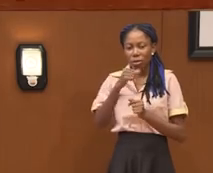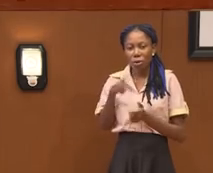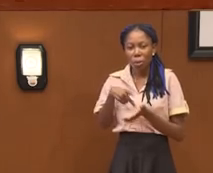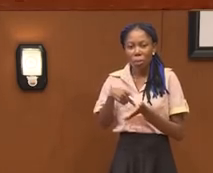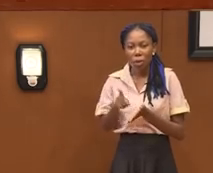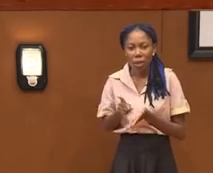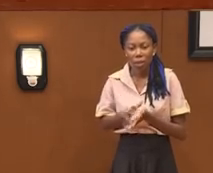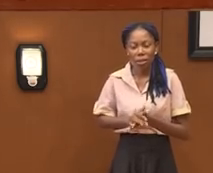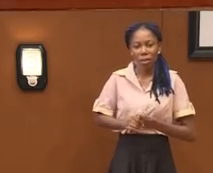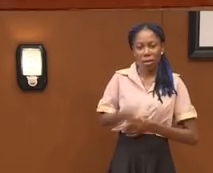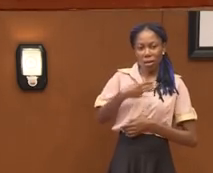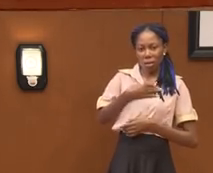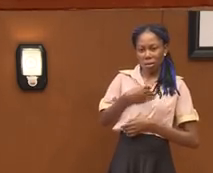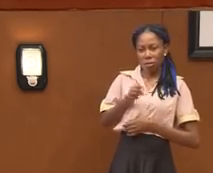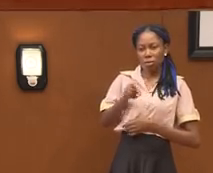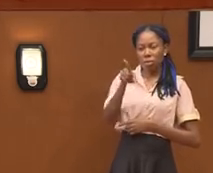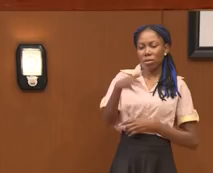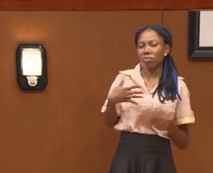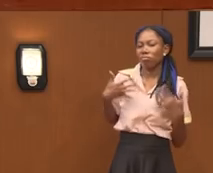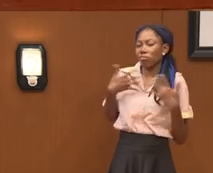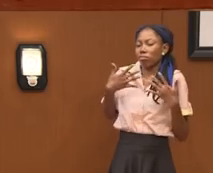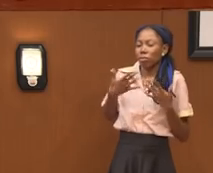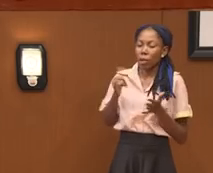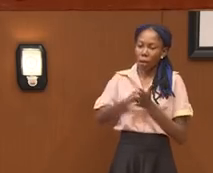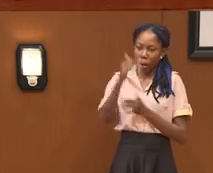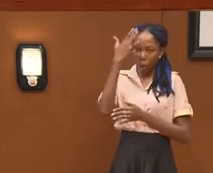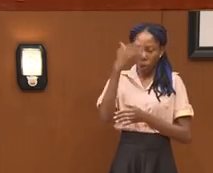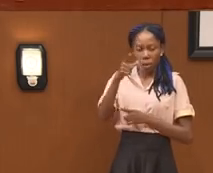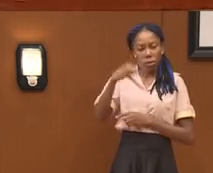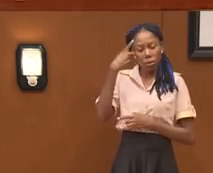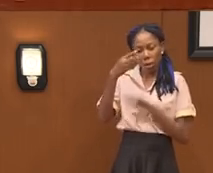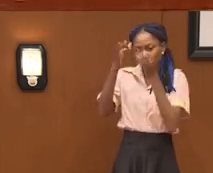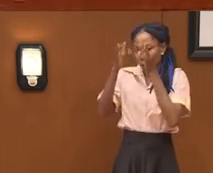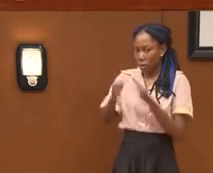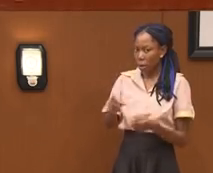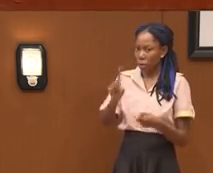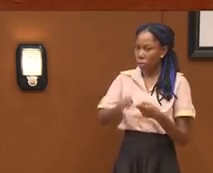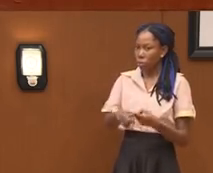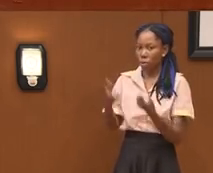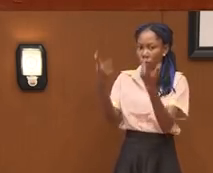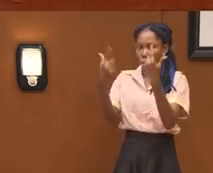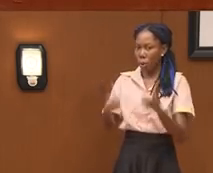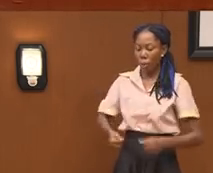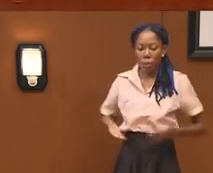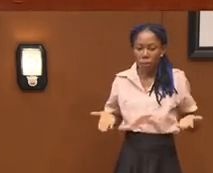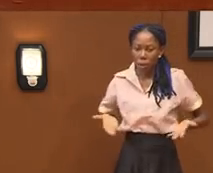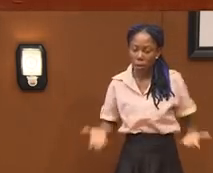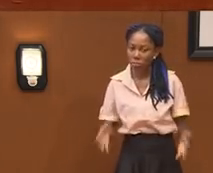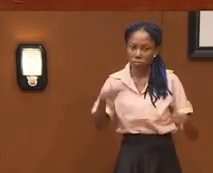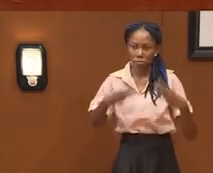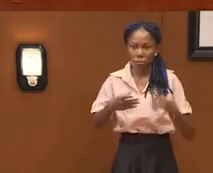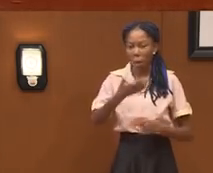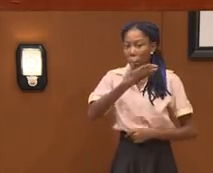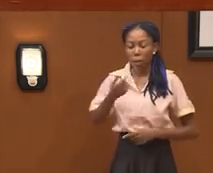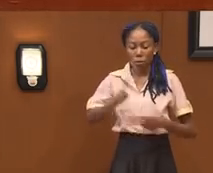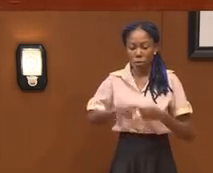in change. So that stuff made me scared and all that. So I just felt, while I was going through the YouTube and all that, I saw the justice court and I